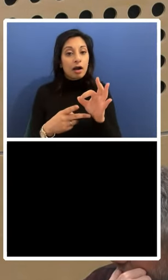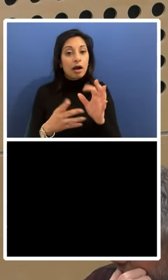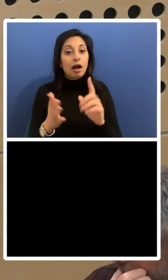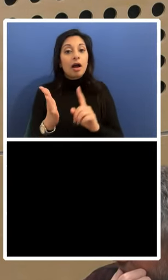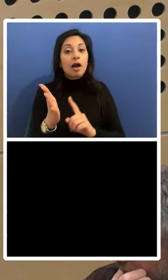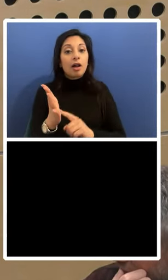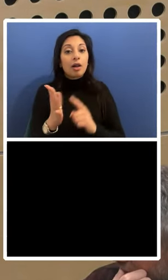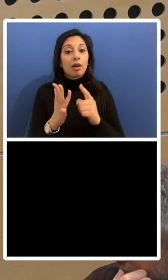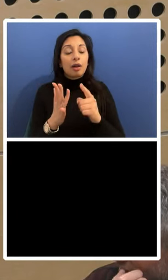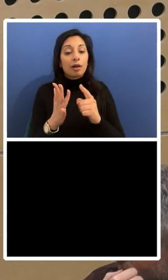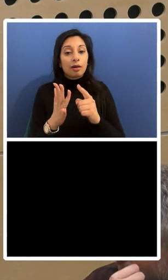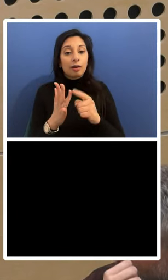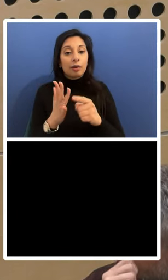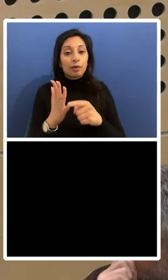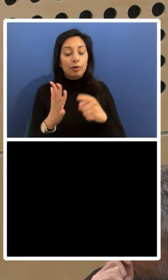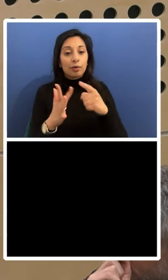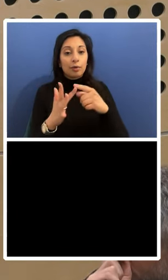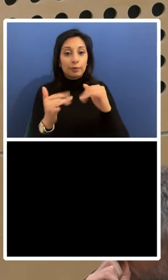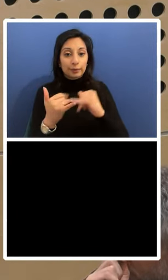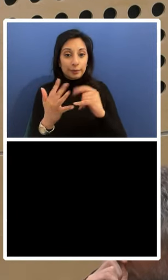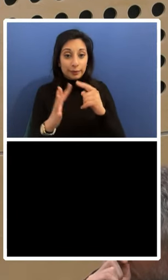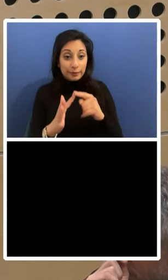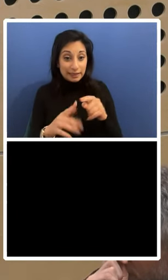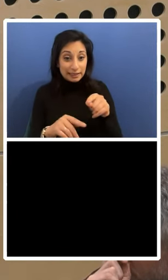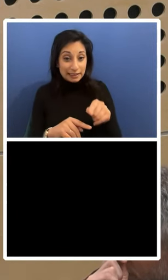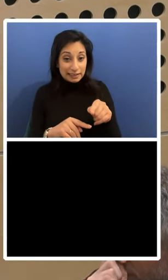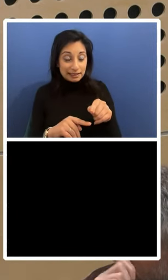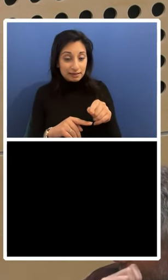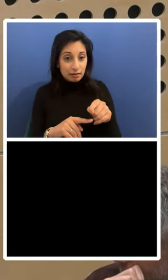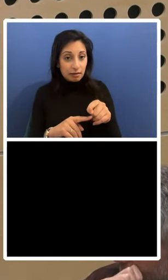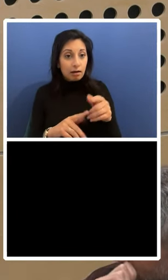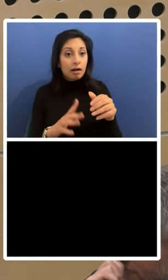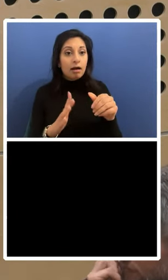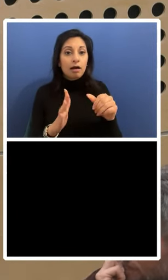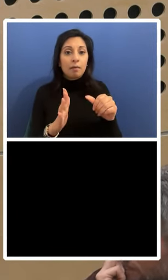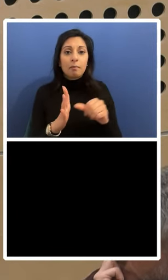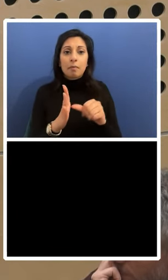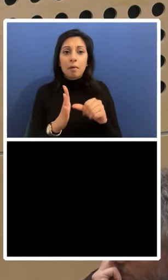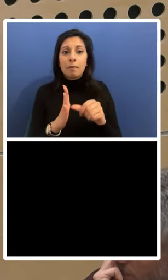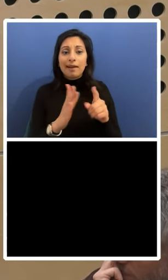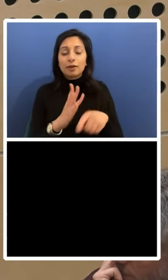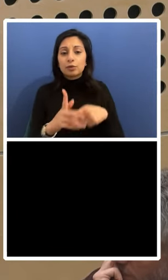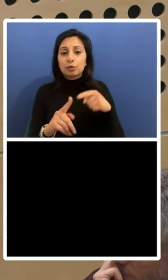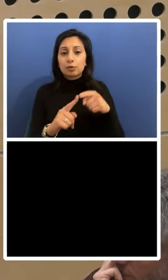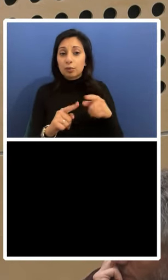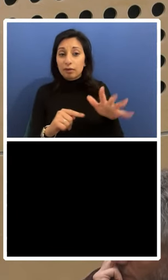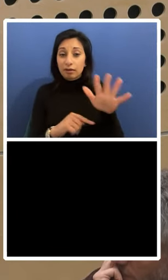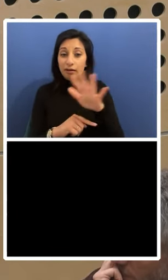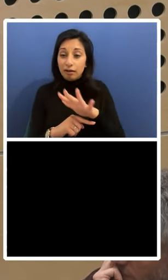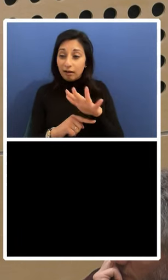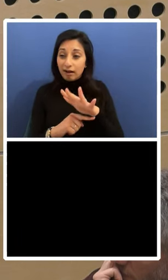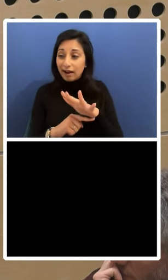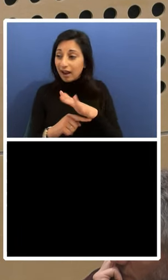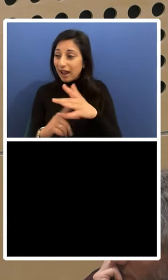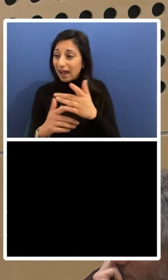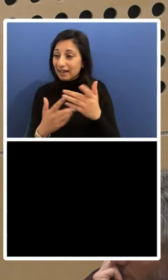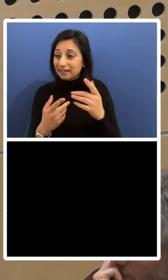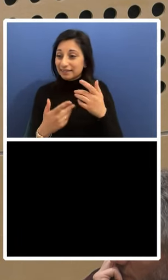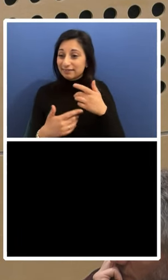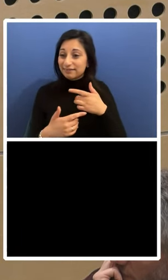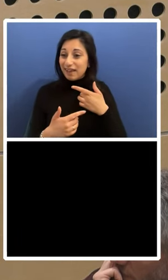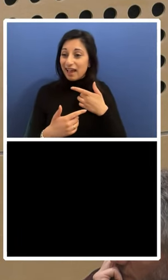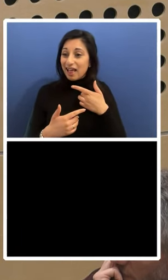Louise White, who's a city worker, who asked, is the problem in the UK that we are stuck between the US model and the European,